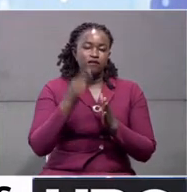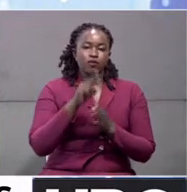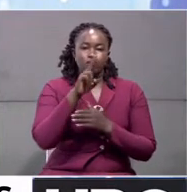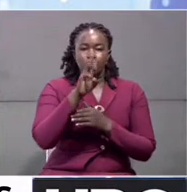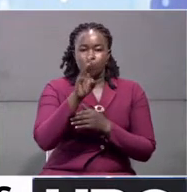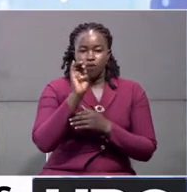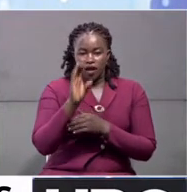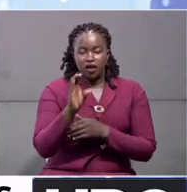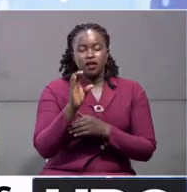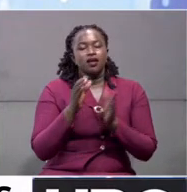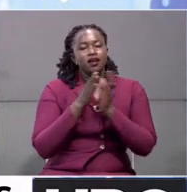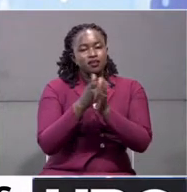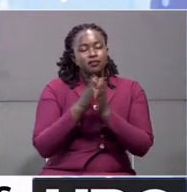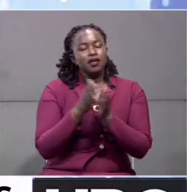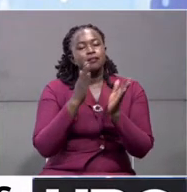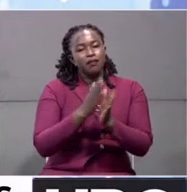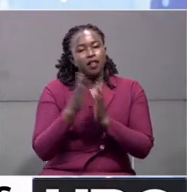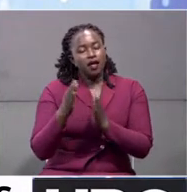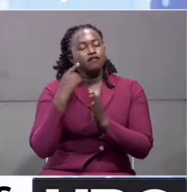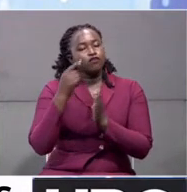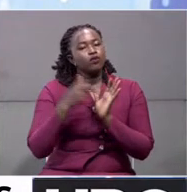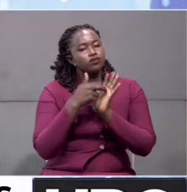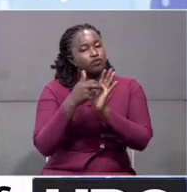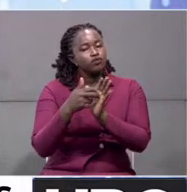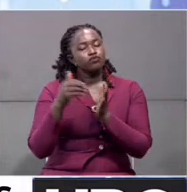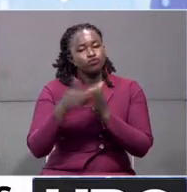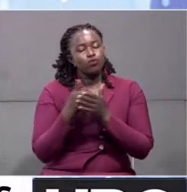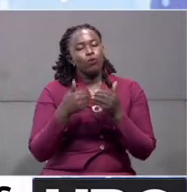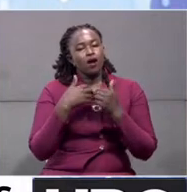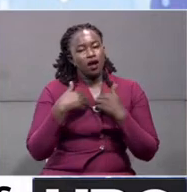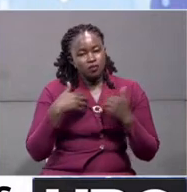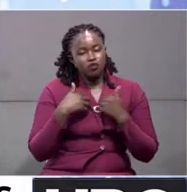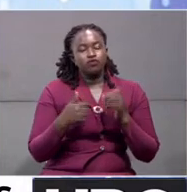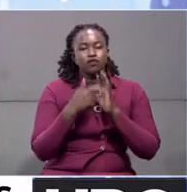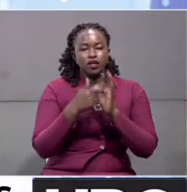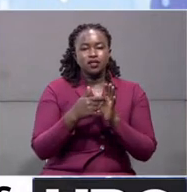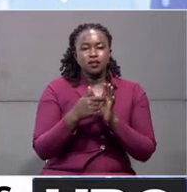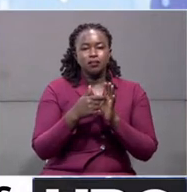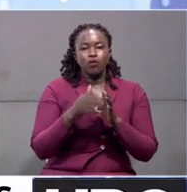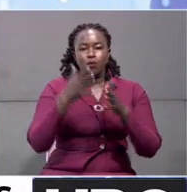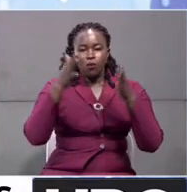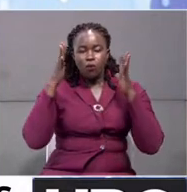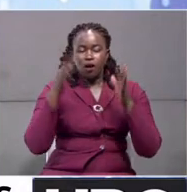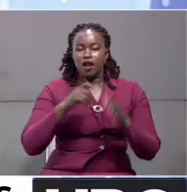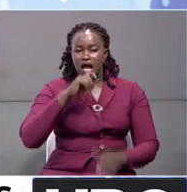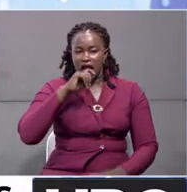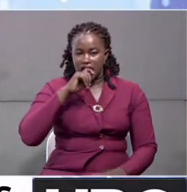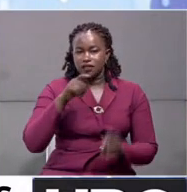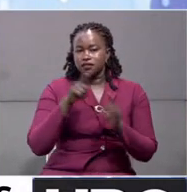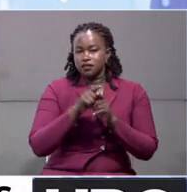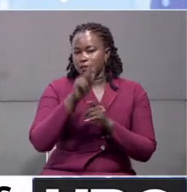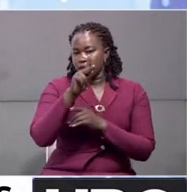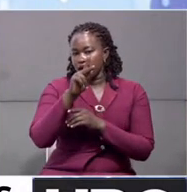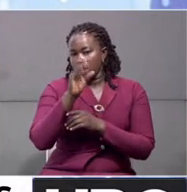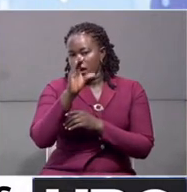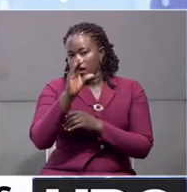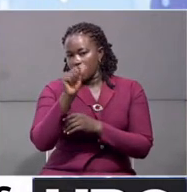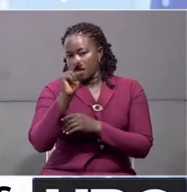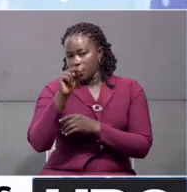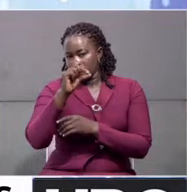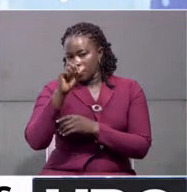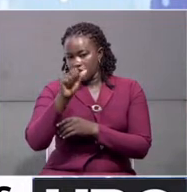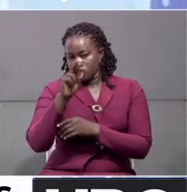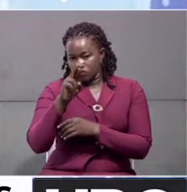UEC, revealed plans to introduce new animals such as wild dogs and kangaroos at the zoo to enhance